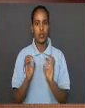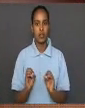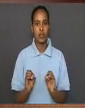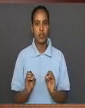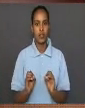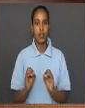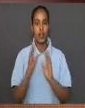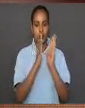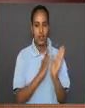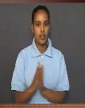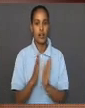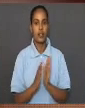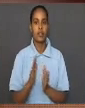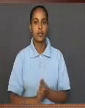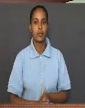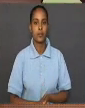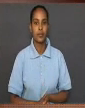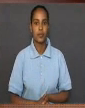Students, let's get ready.